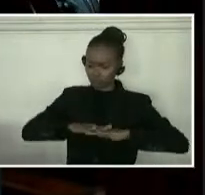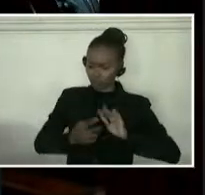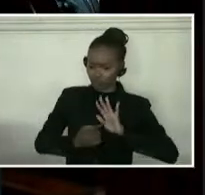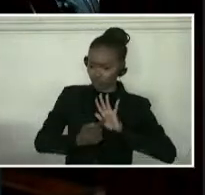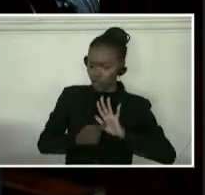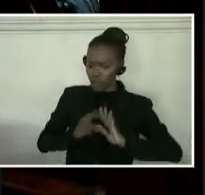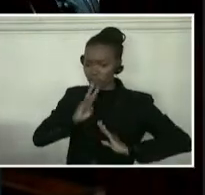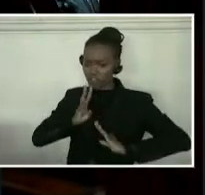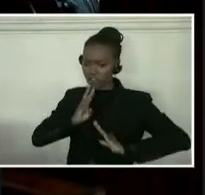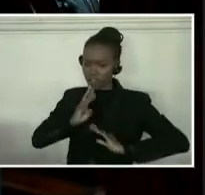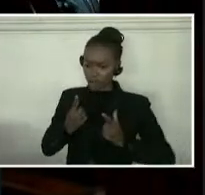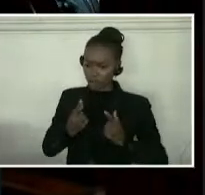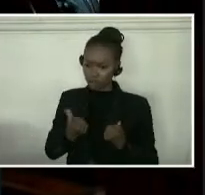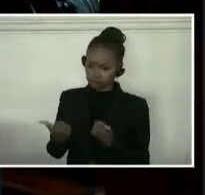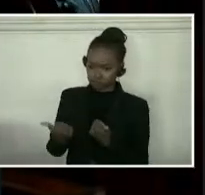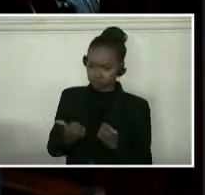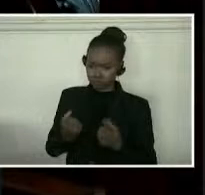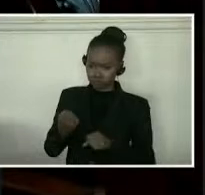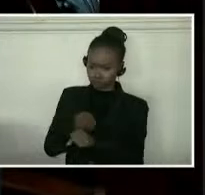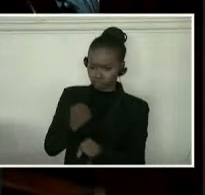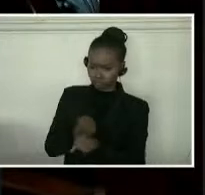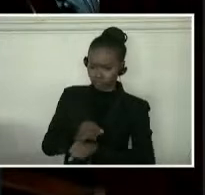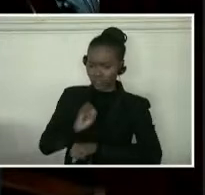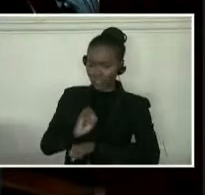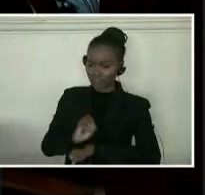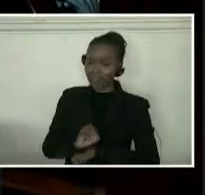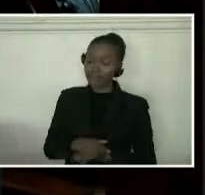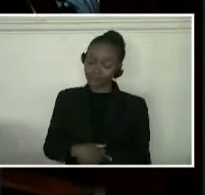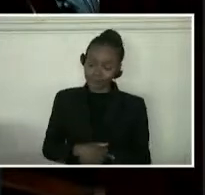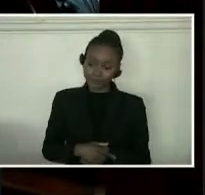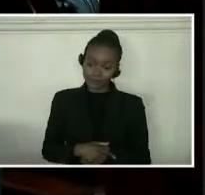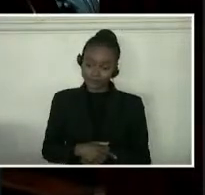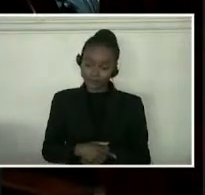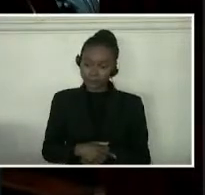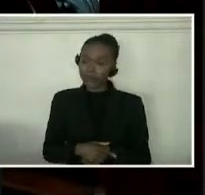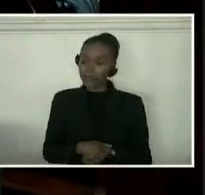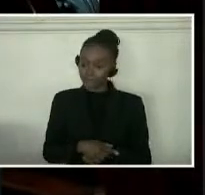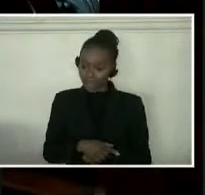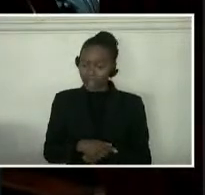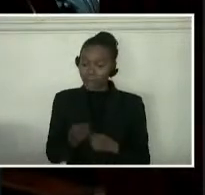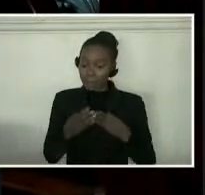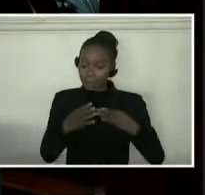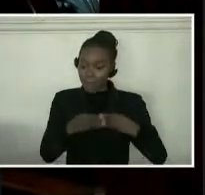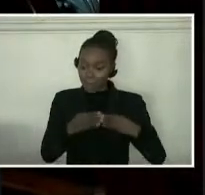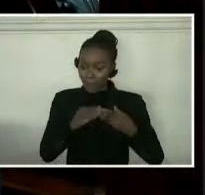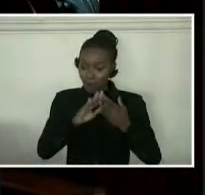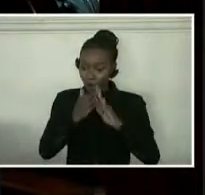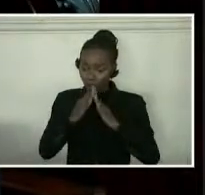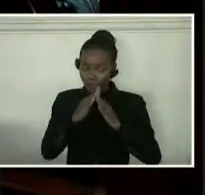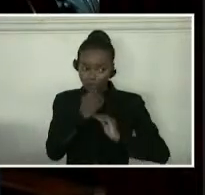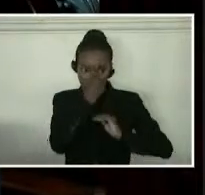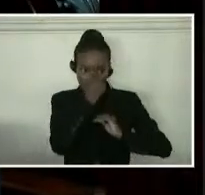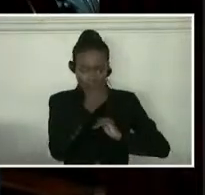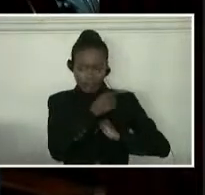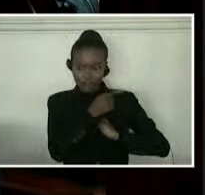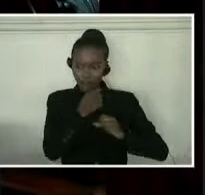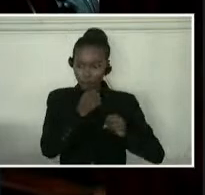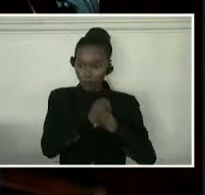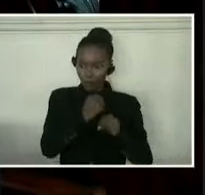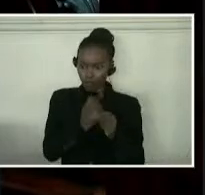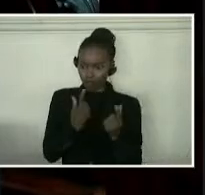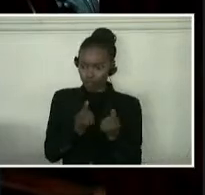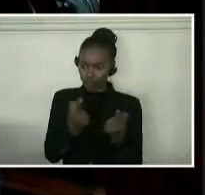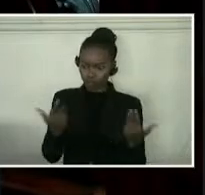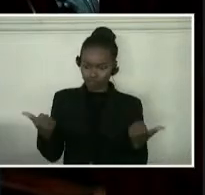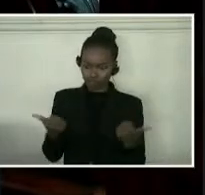majority of our community members believe in the good work that we have done and also let me see i agree with